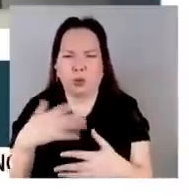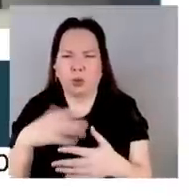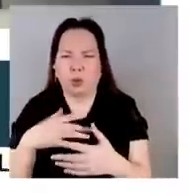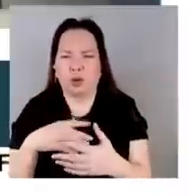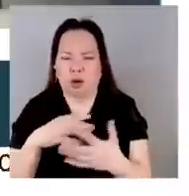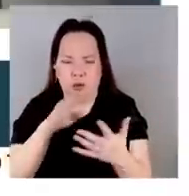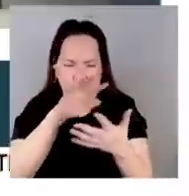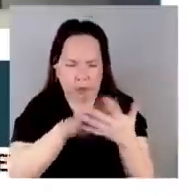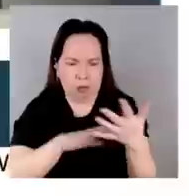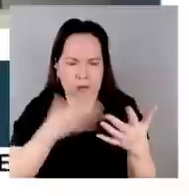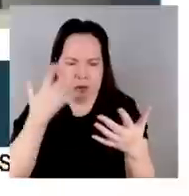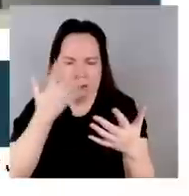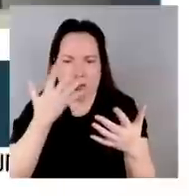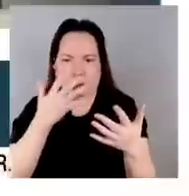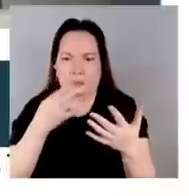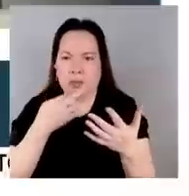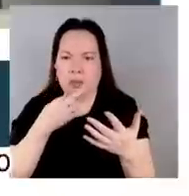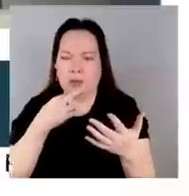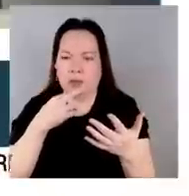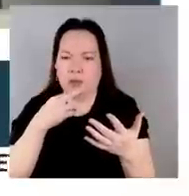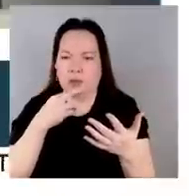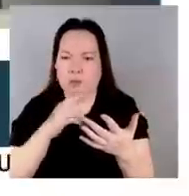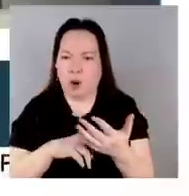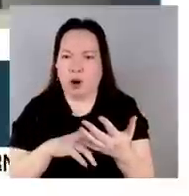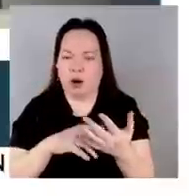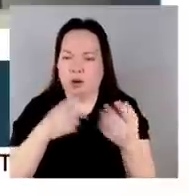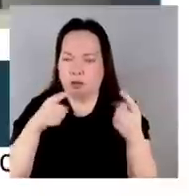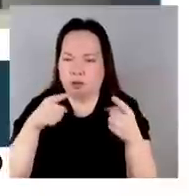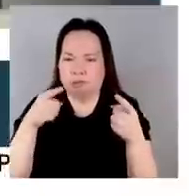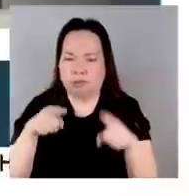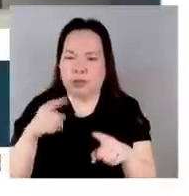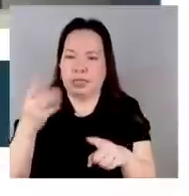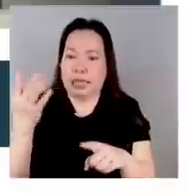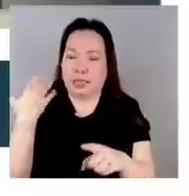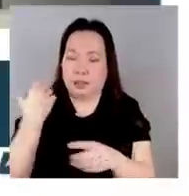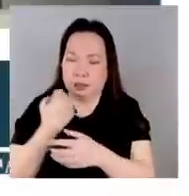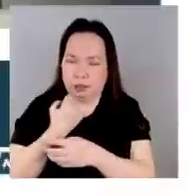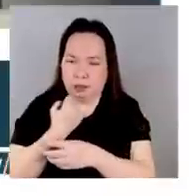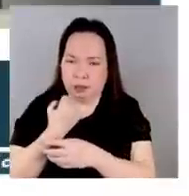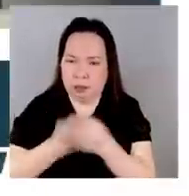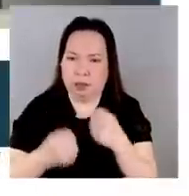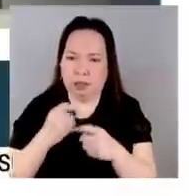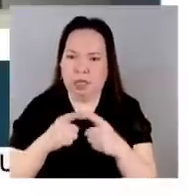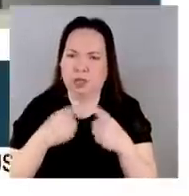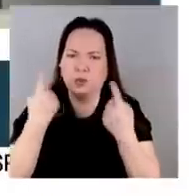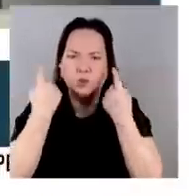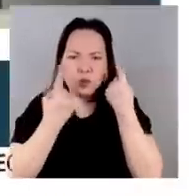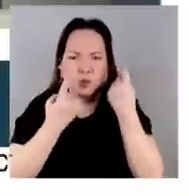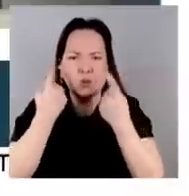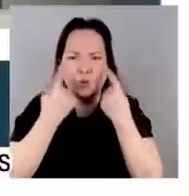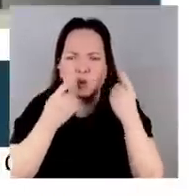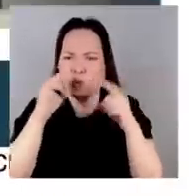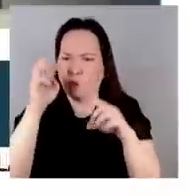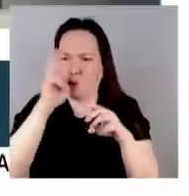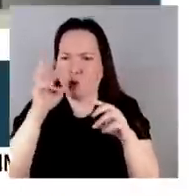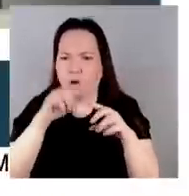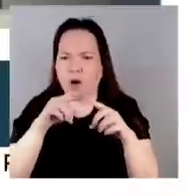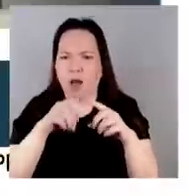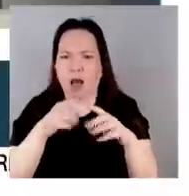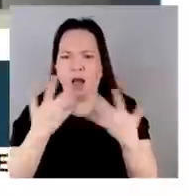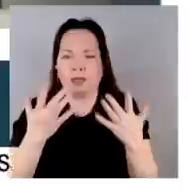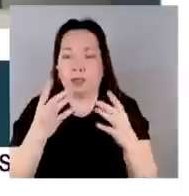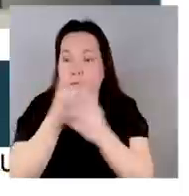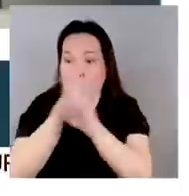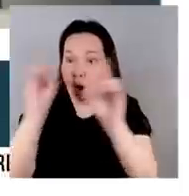report on that issue that came out last year. We're really concerned about the sort of sliding setbacks for